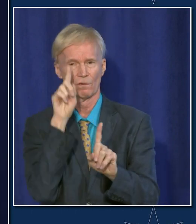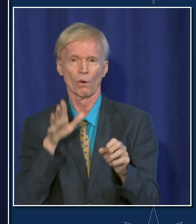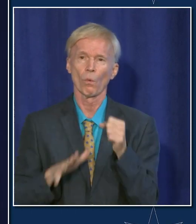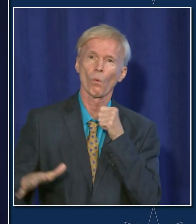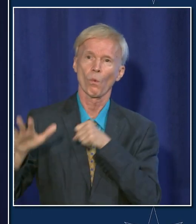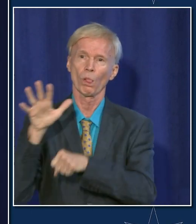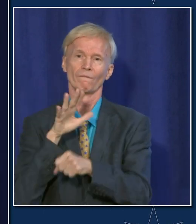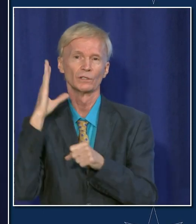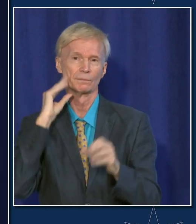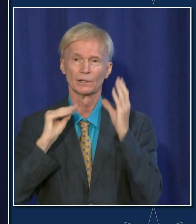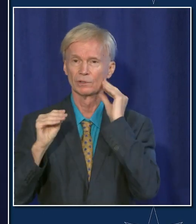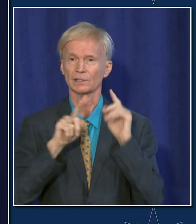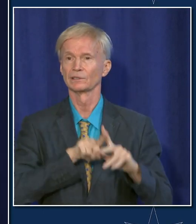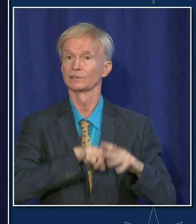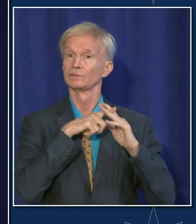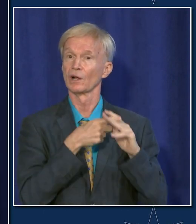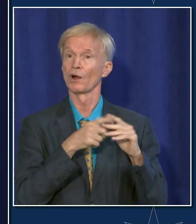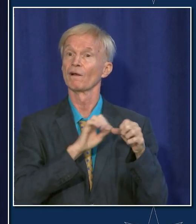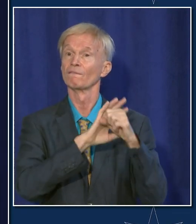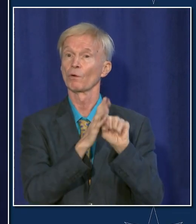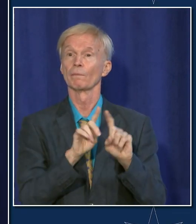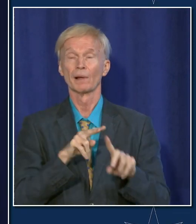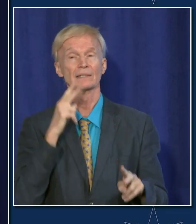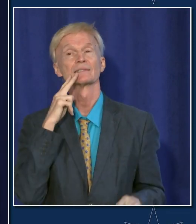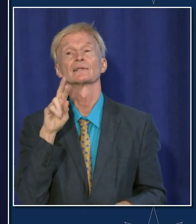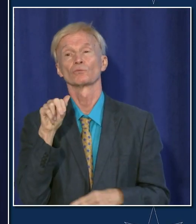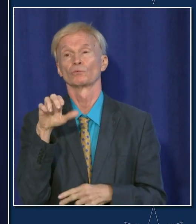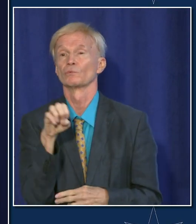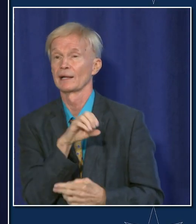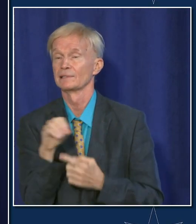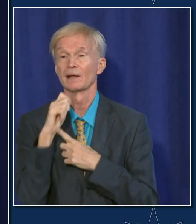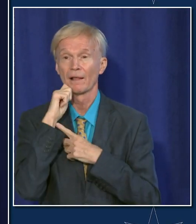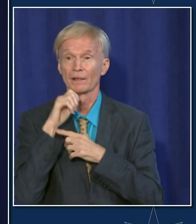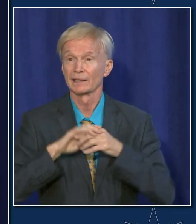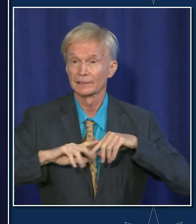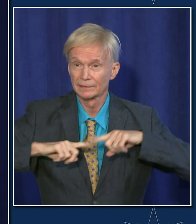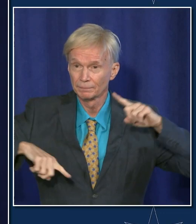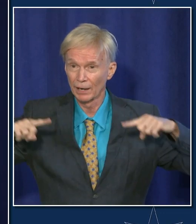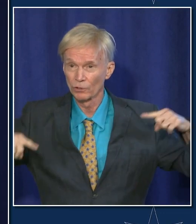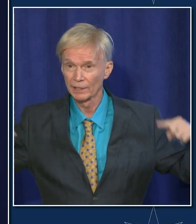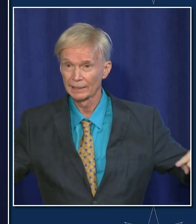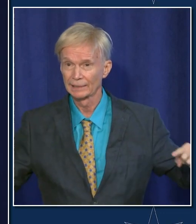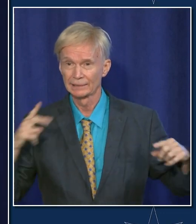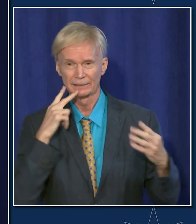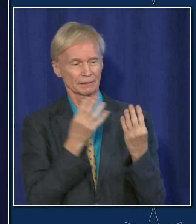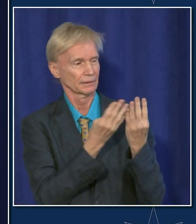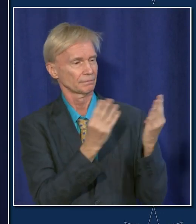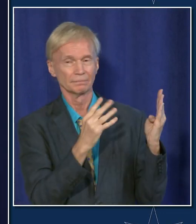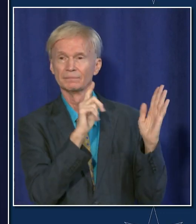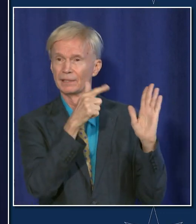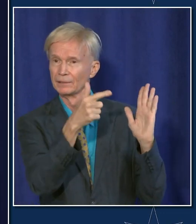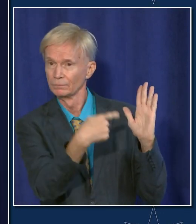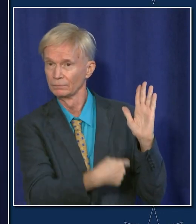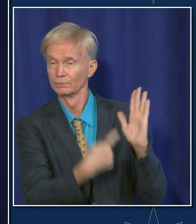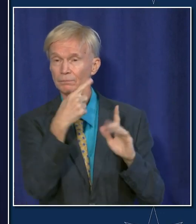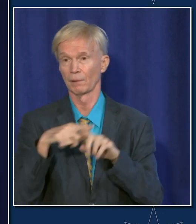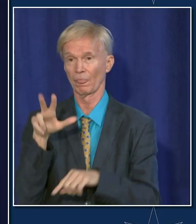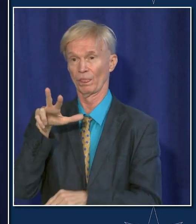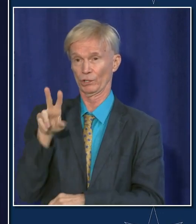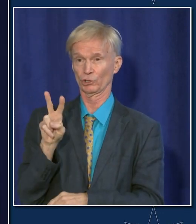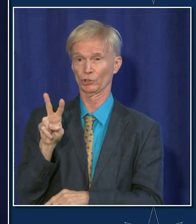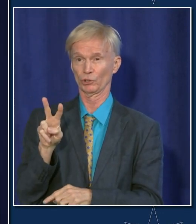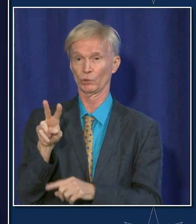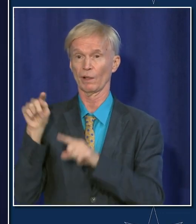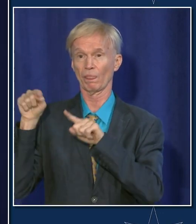pandemic. But we are seeing racial and ethnic disparities. You can explore this further on the dashboard. But for example, 32 of